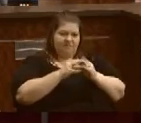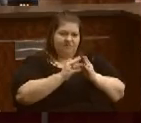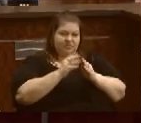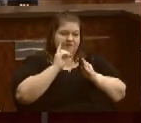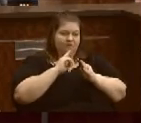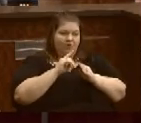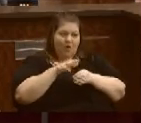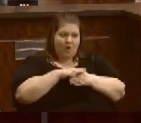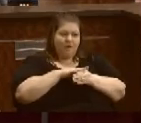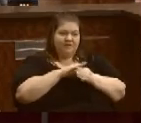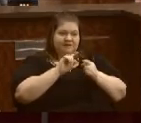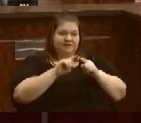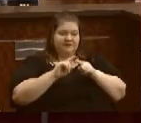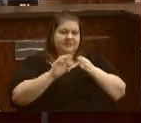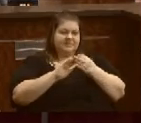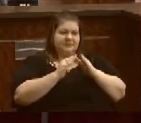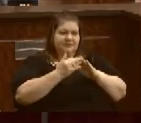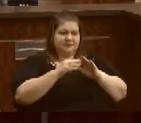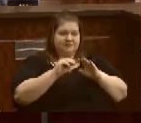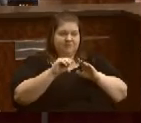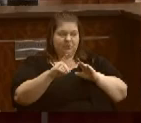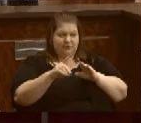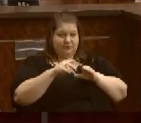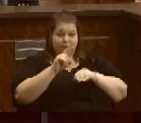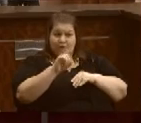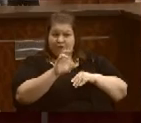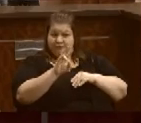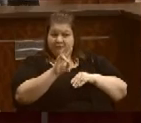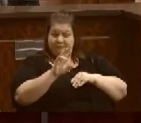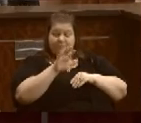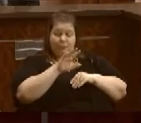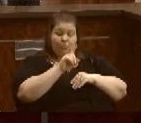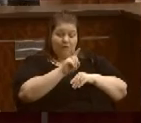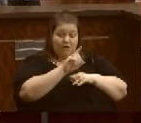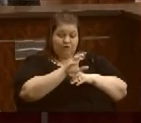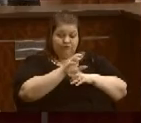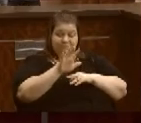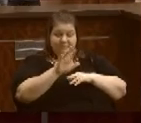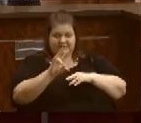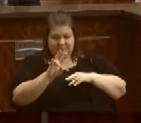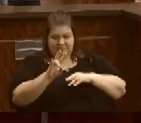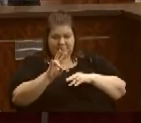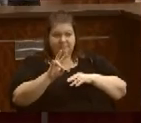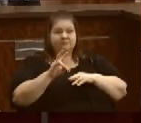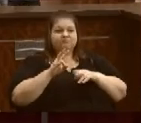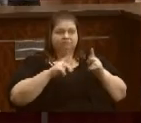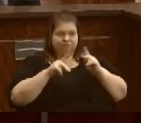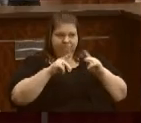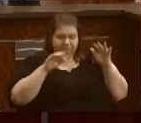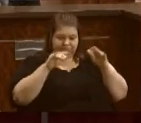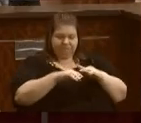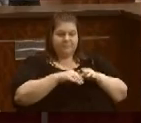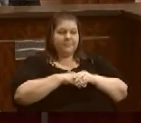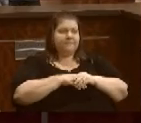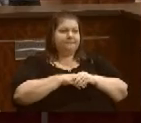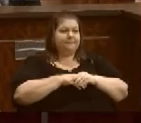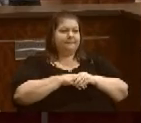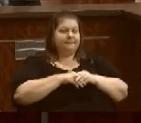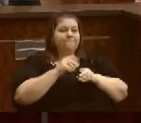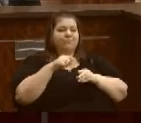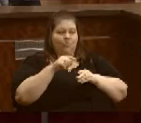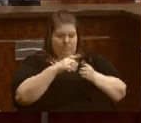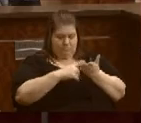state of Maryland. There's 157 of us. And also we talk about the legislative initiatives that will be